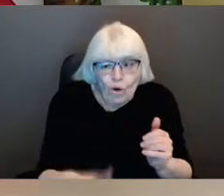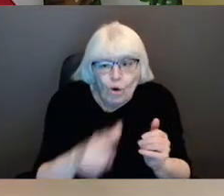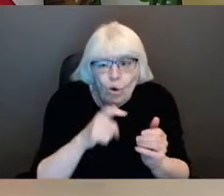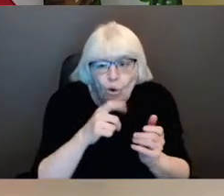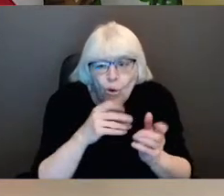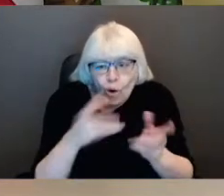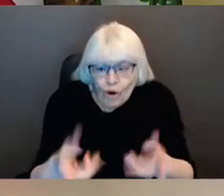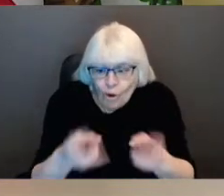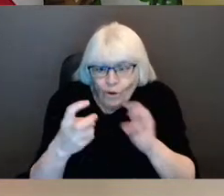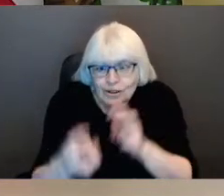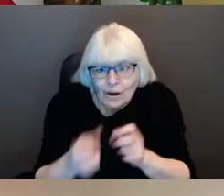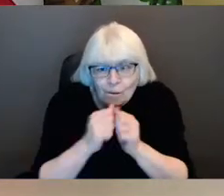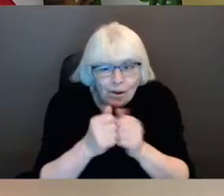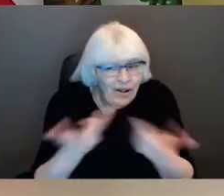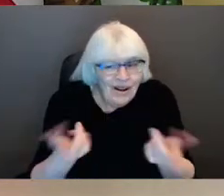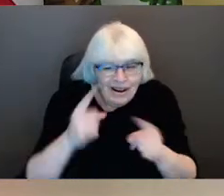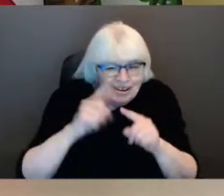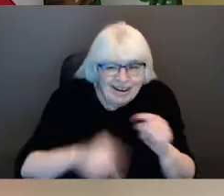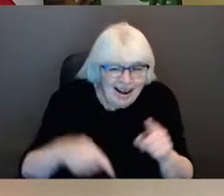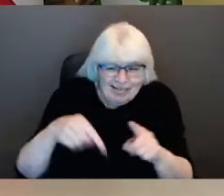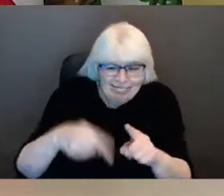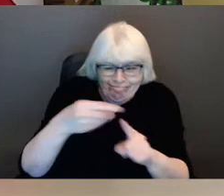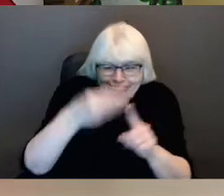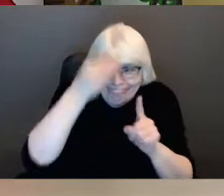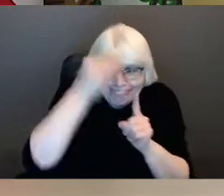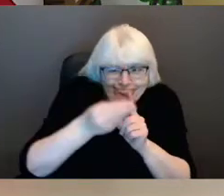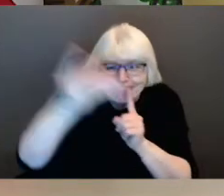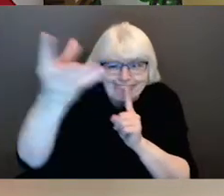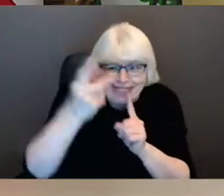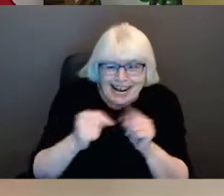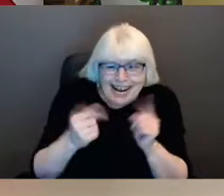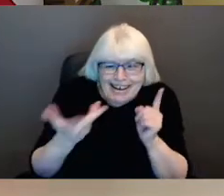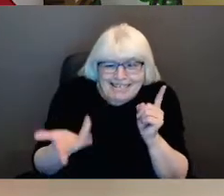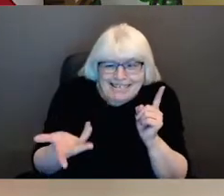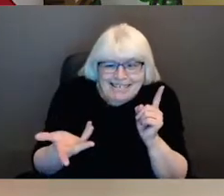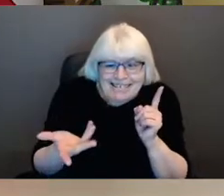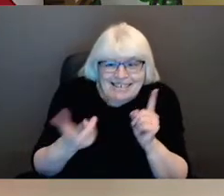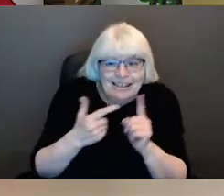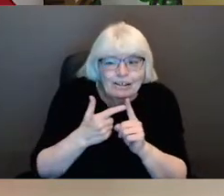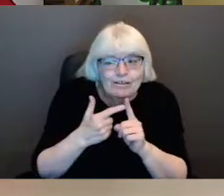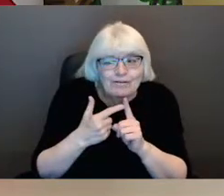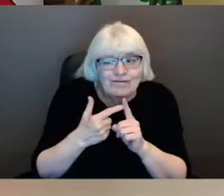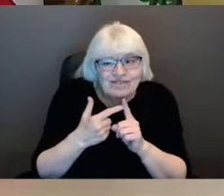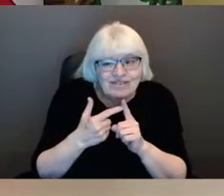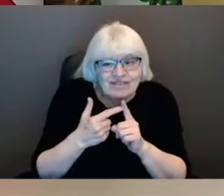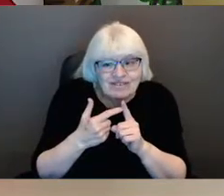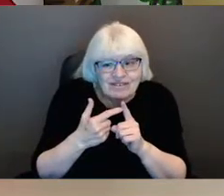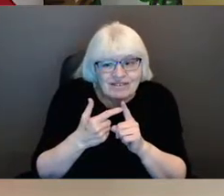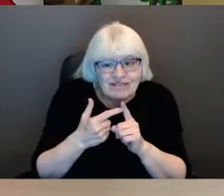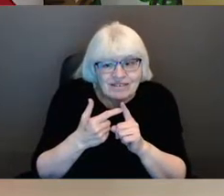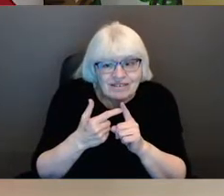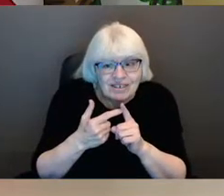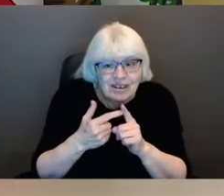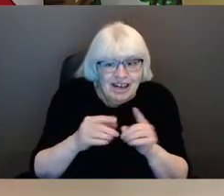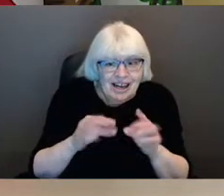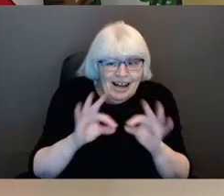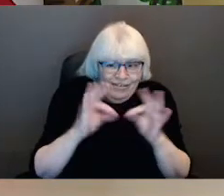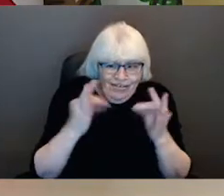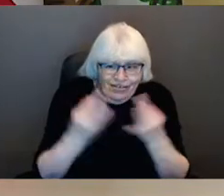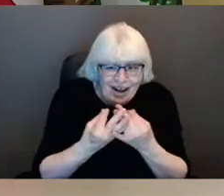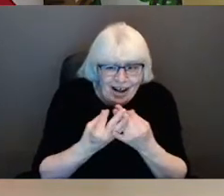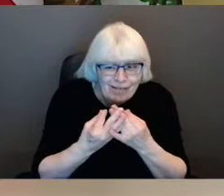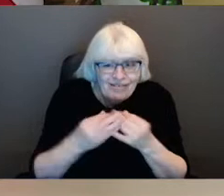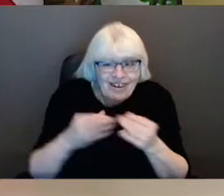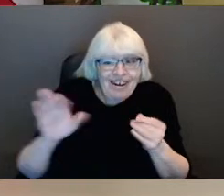easily who they, or the last name. It would be difficult for the family in some ways to reach out to identify those